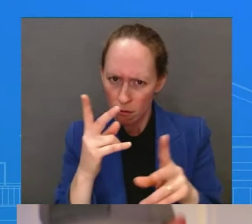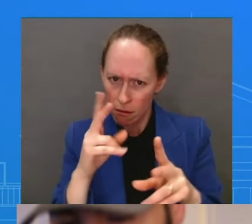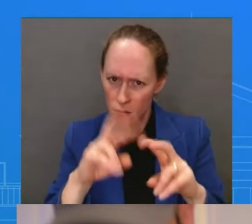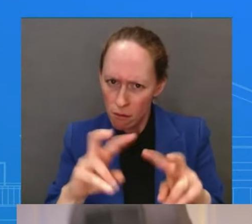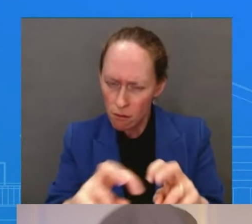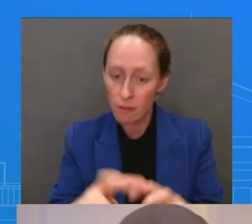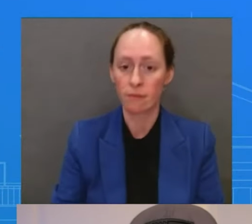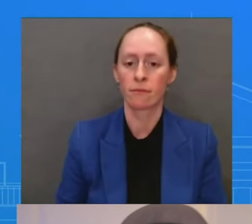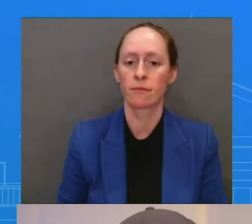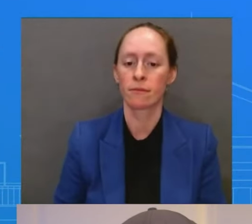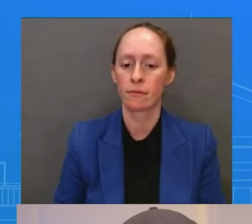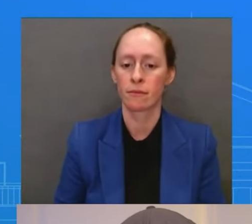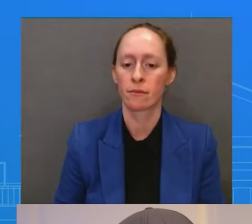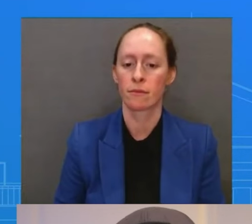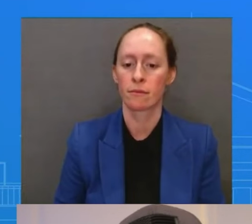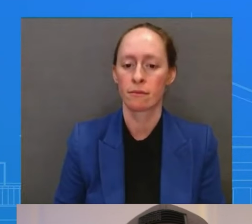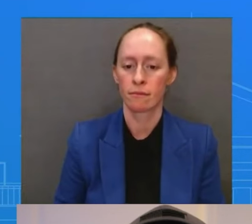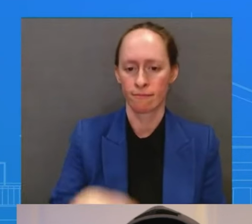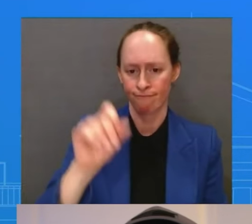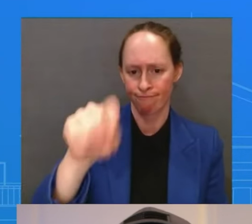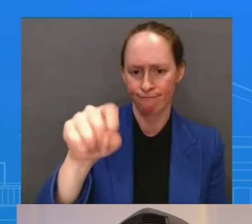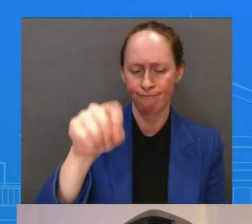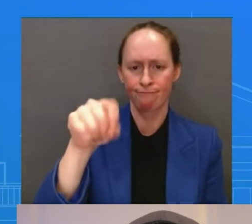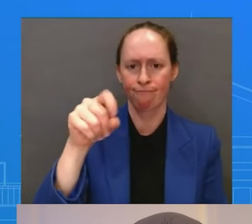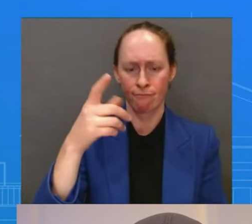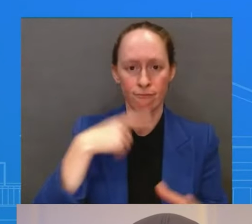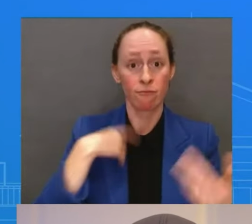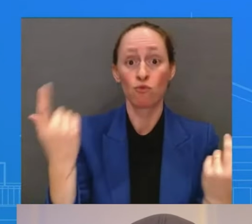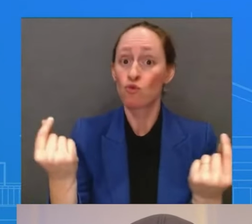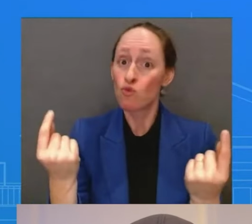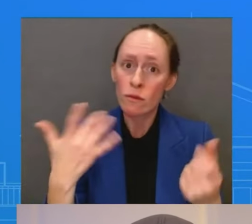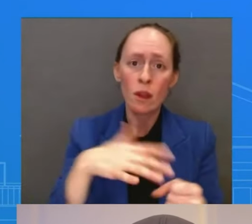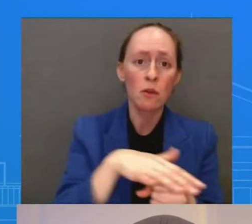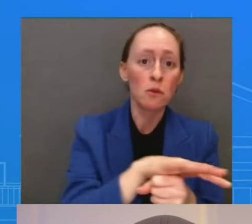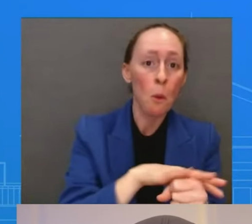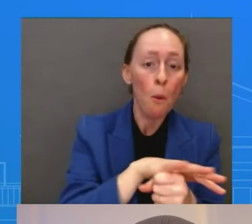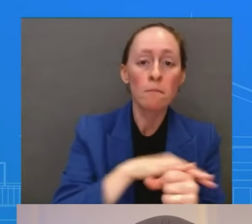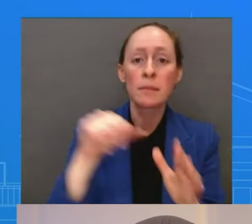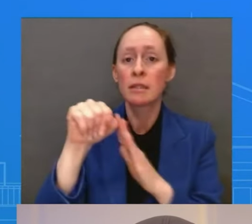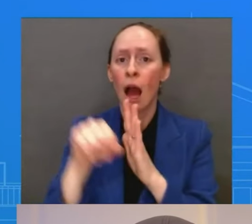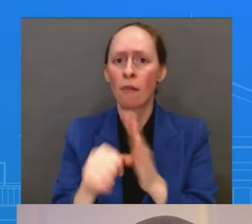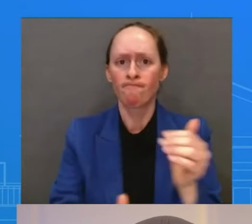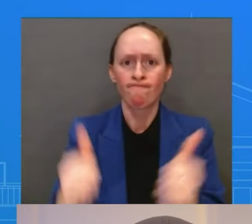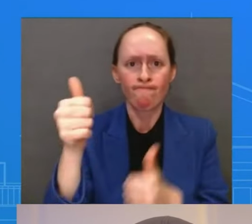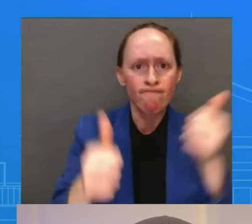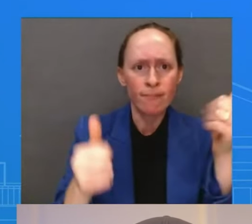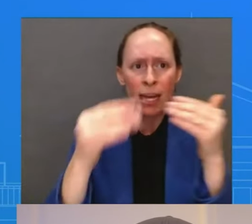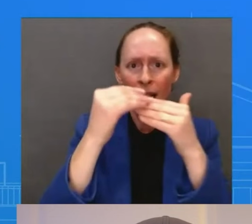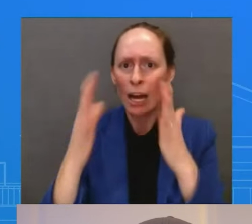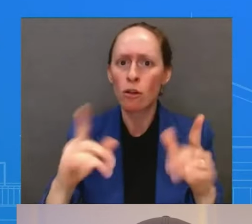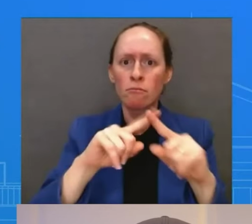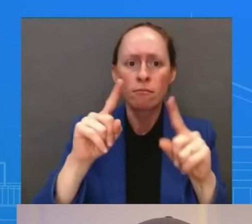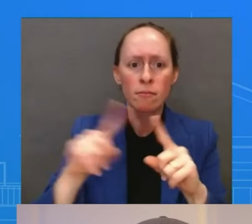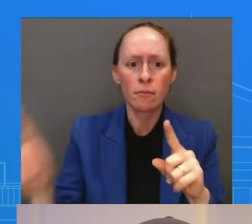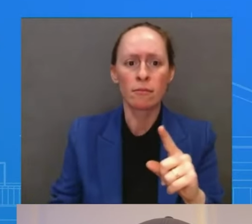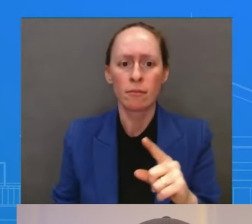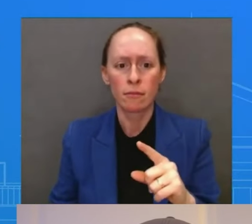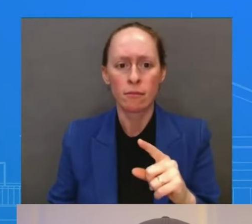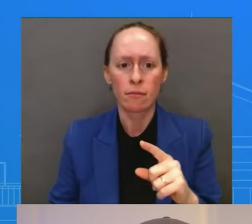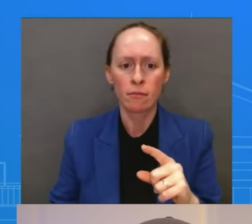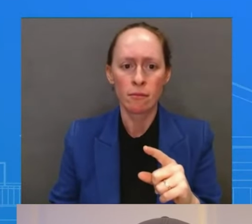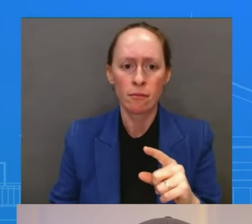state and federal officials across the country to make sure that we are as vigilant as we can be to be able to identify and